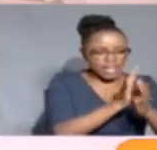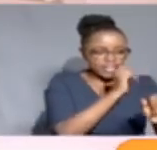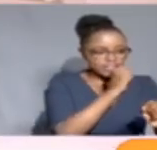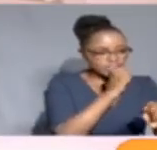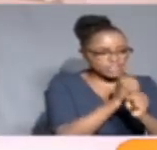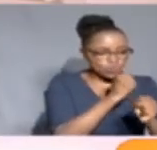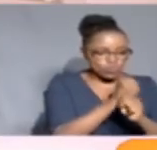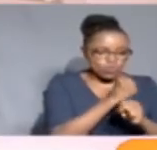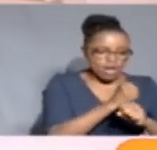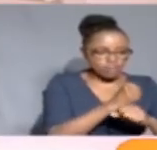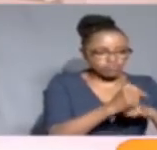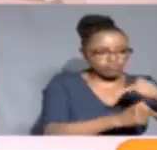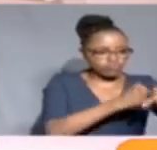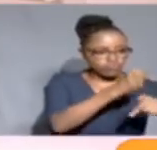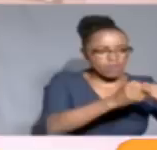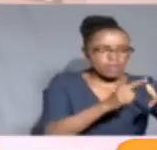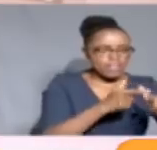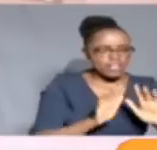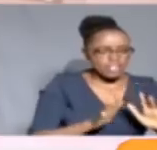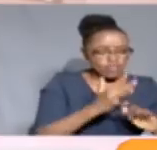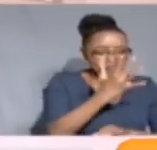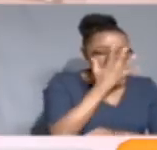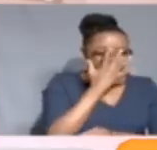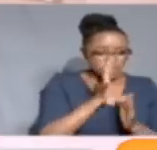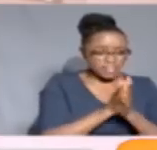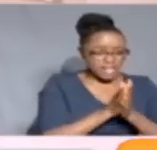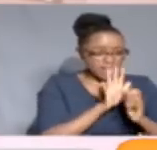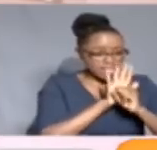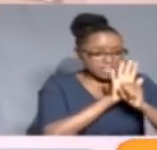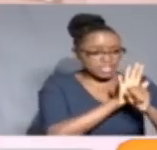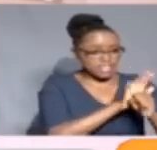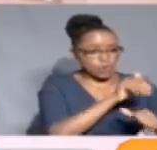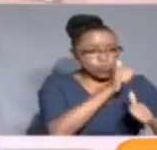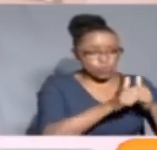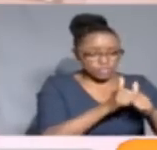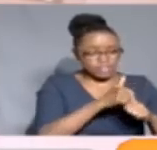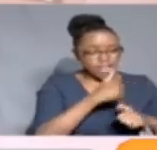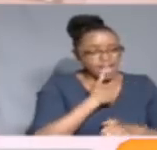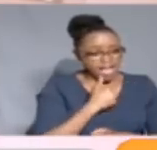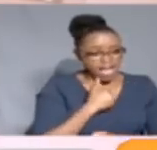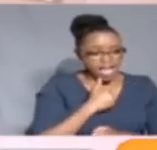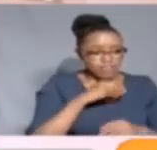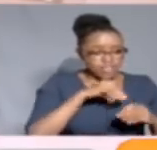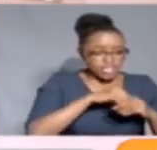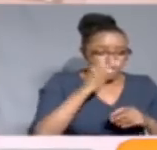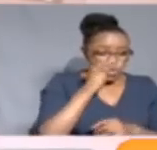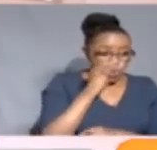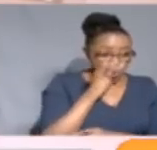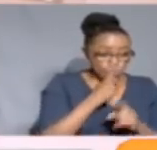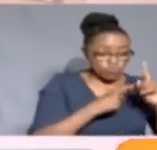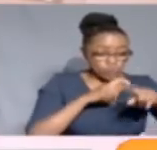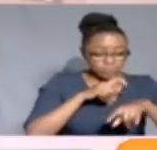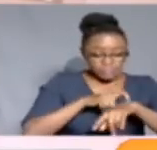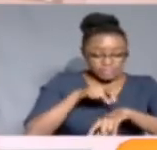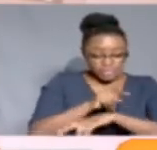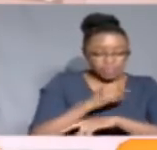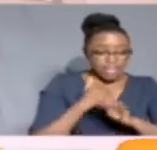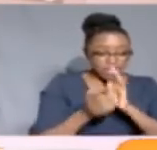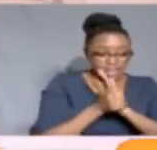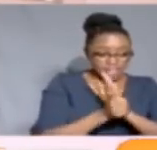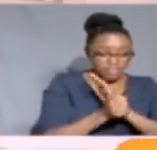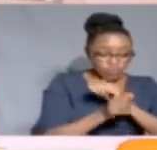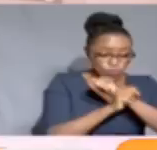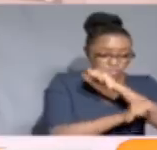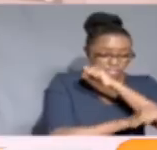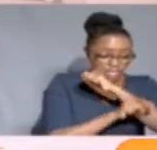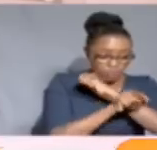that avoids the shame, the stigma that he has to go through at home. So since he had already had a skill, we supported